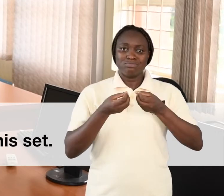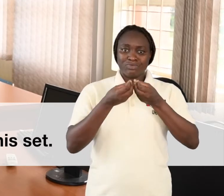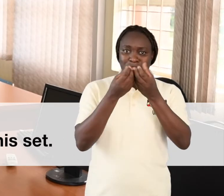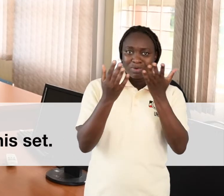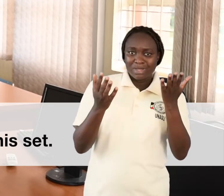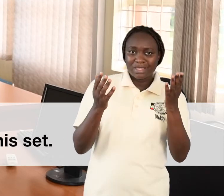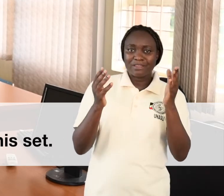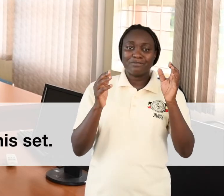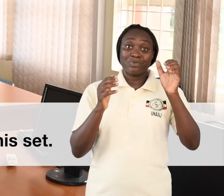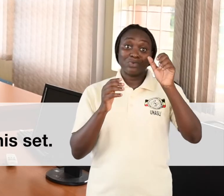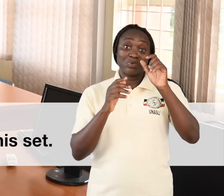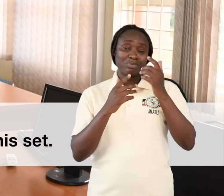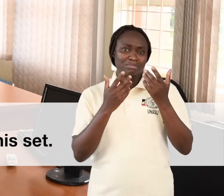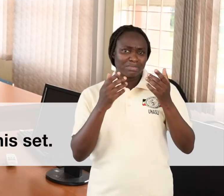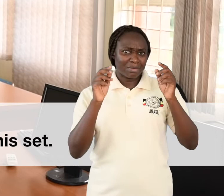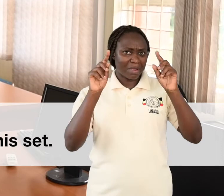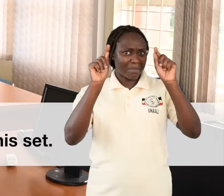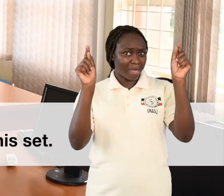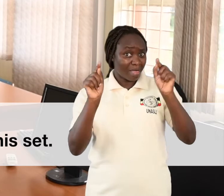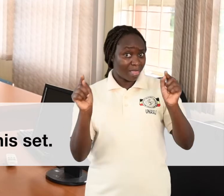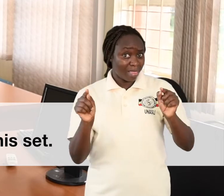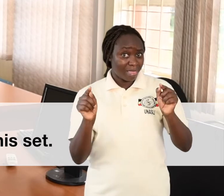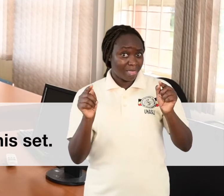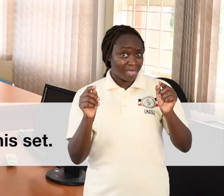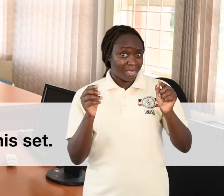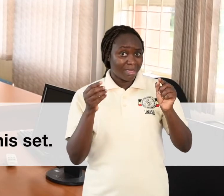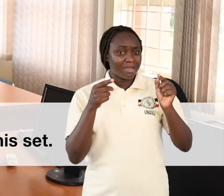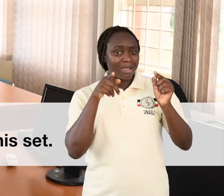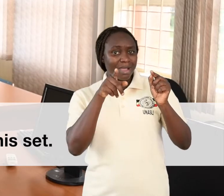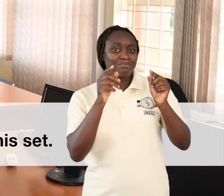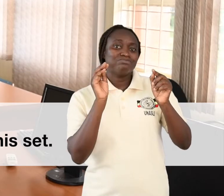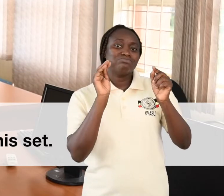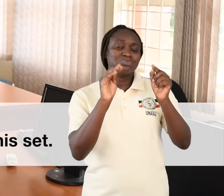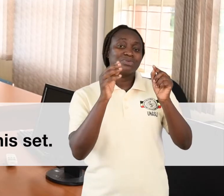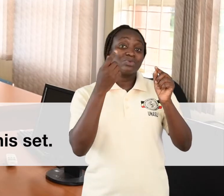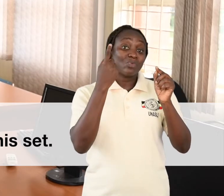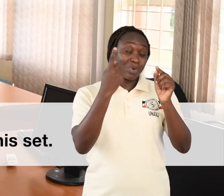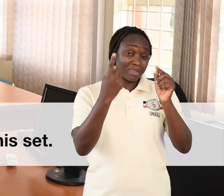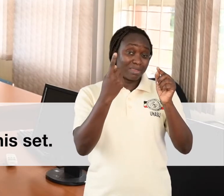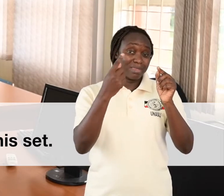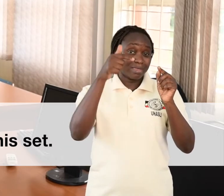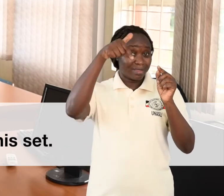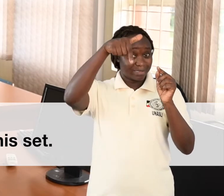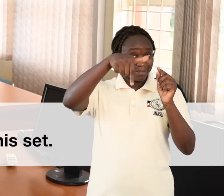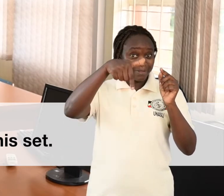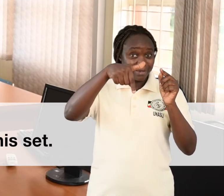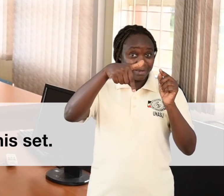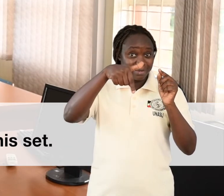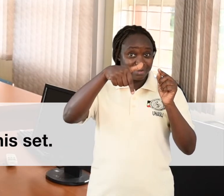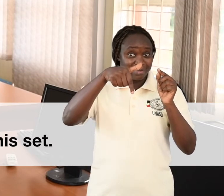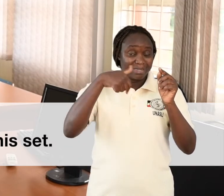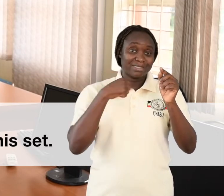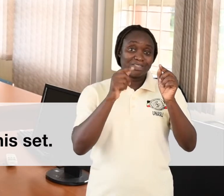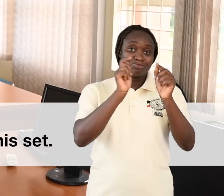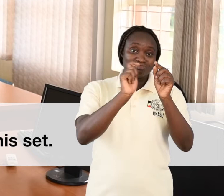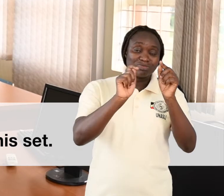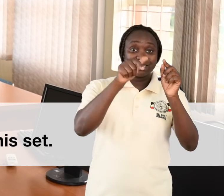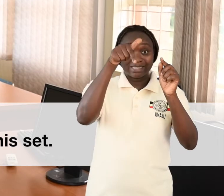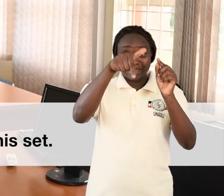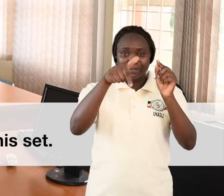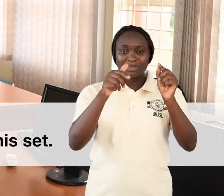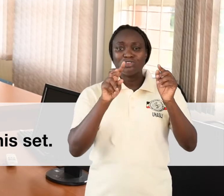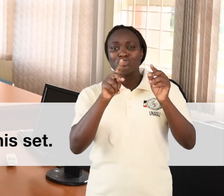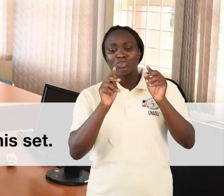you. Our set had one element. So what was your answer?